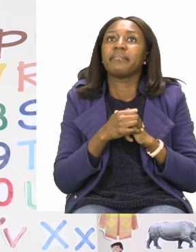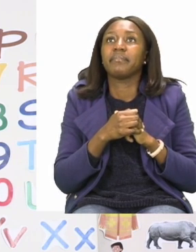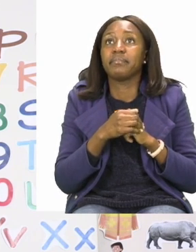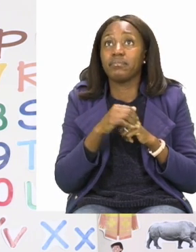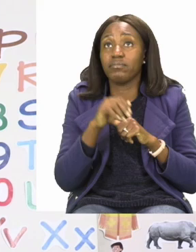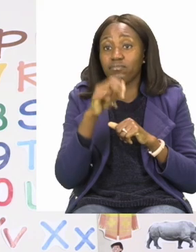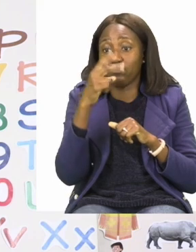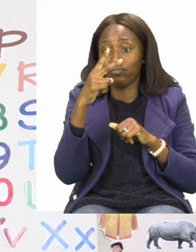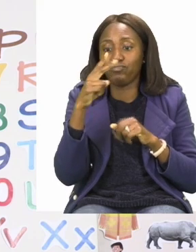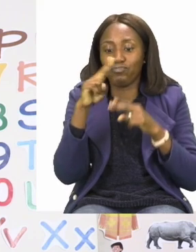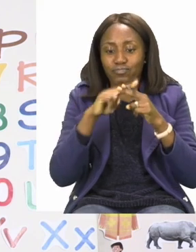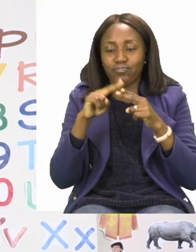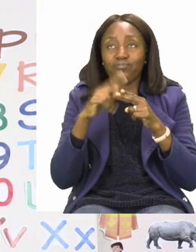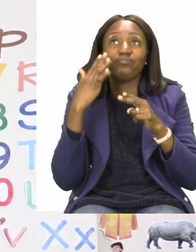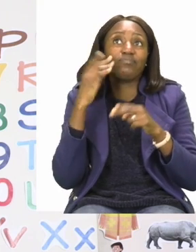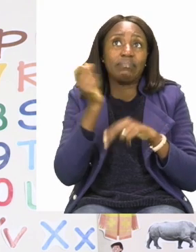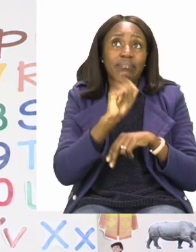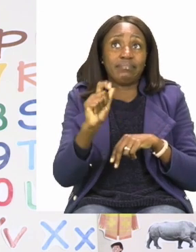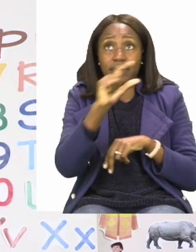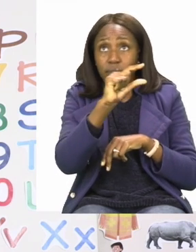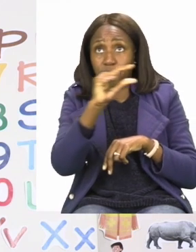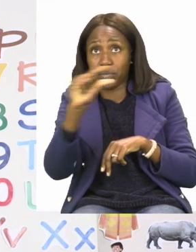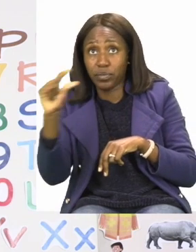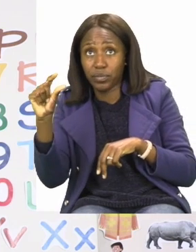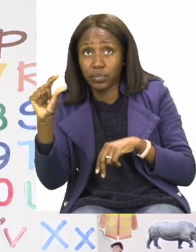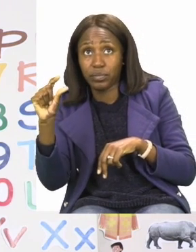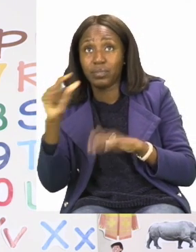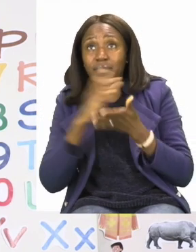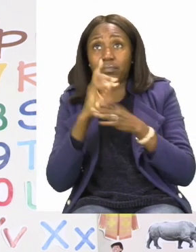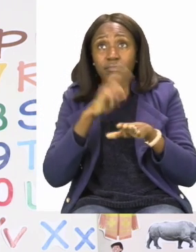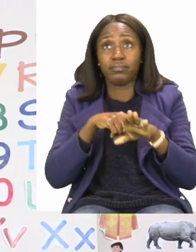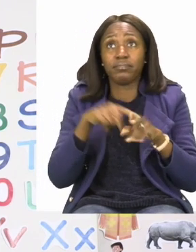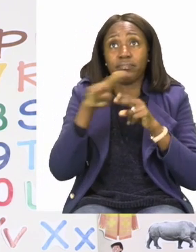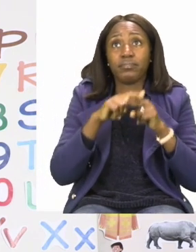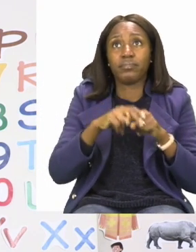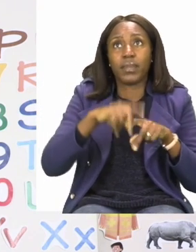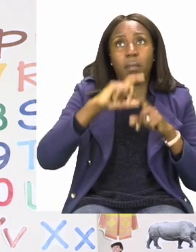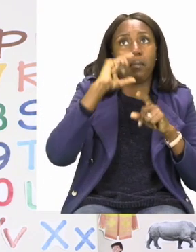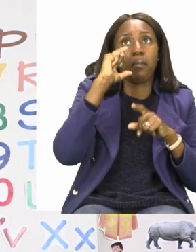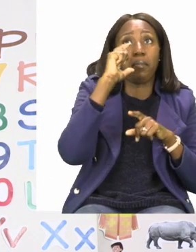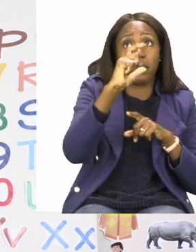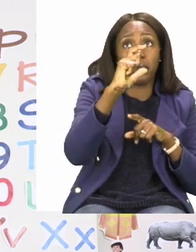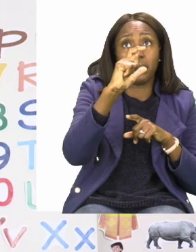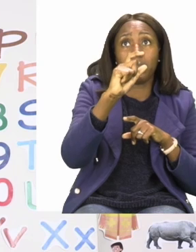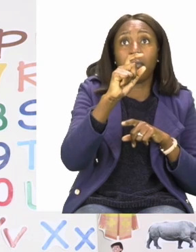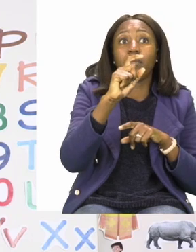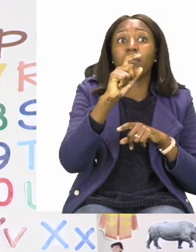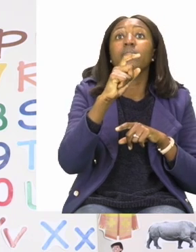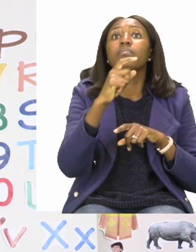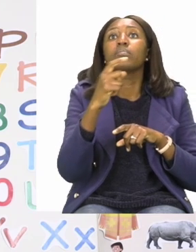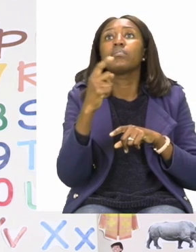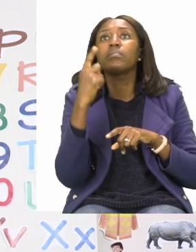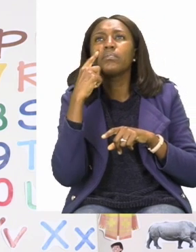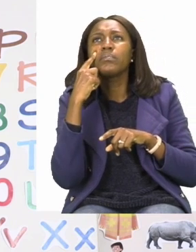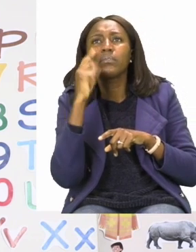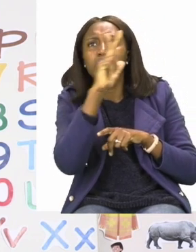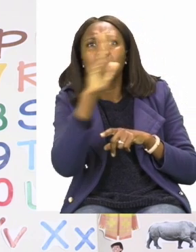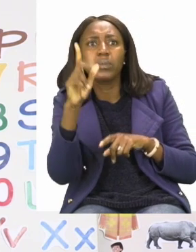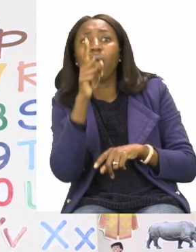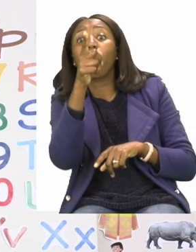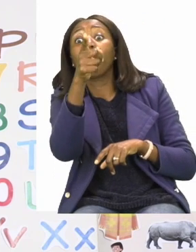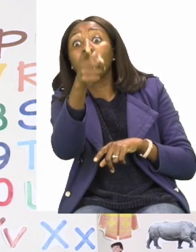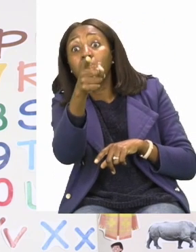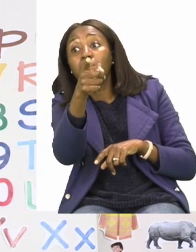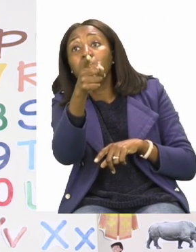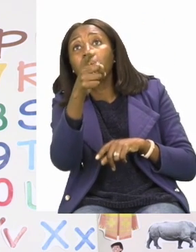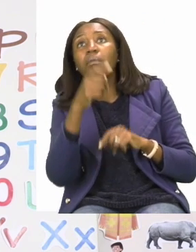sentences. We can use the word there with a capital letter T to say, there are people in